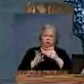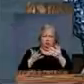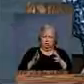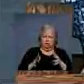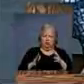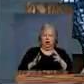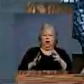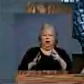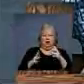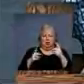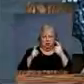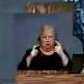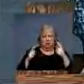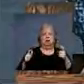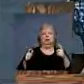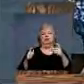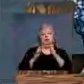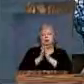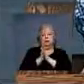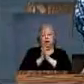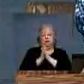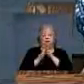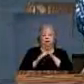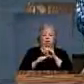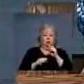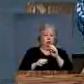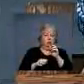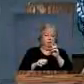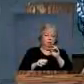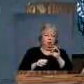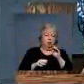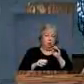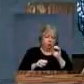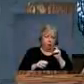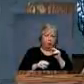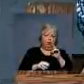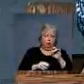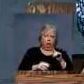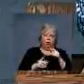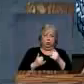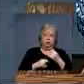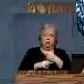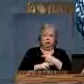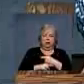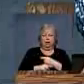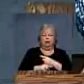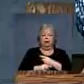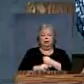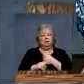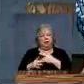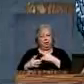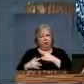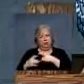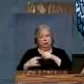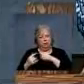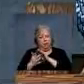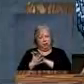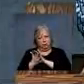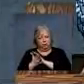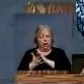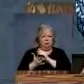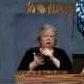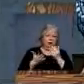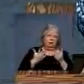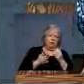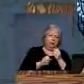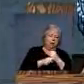a significant amount of traffic on Bowman today. So I have some concerns there, and I also have concerns about maybe